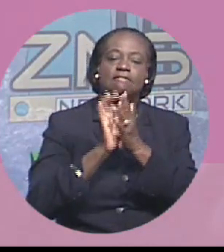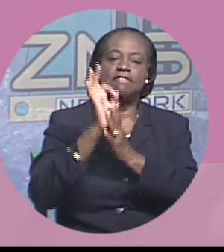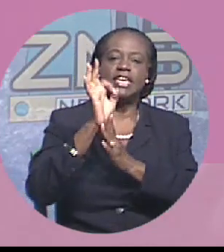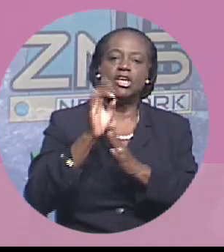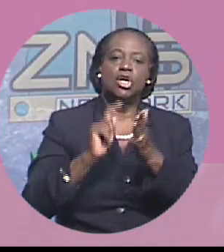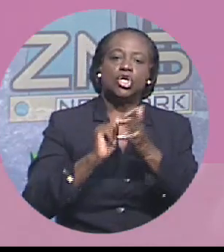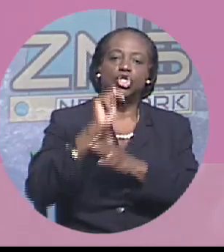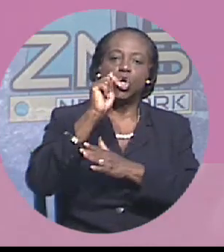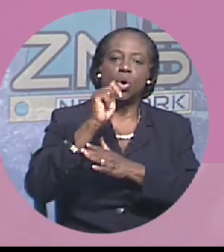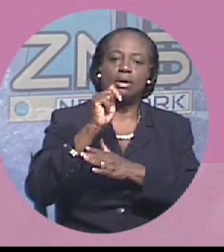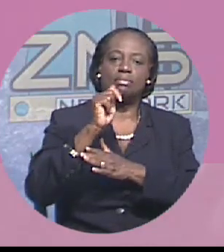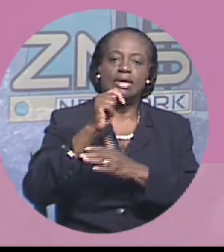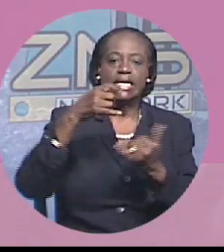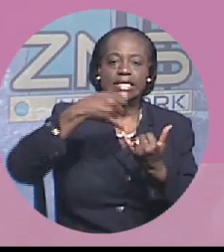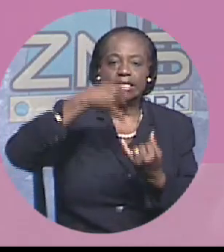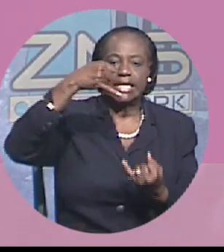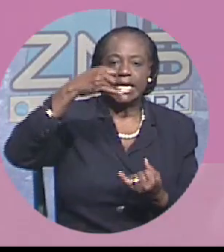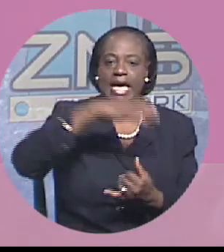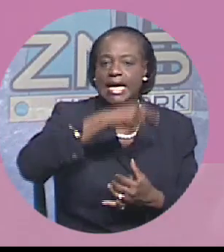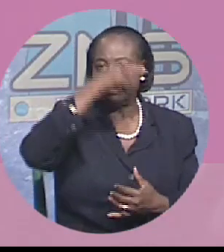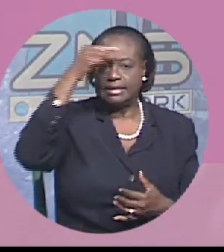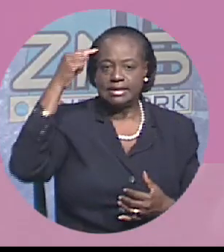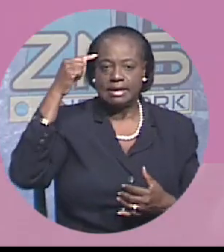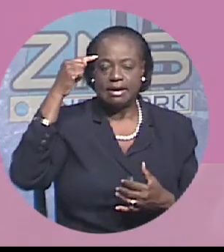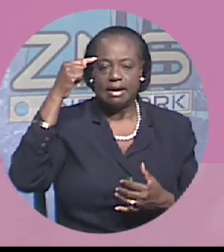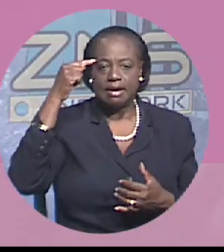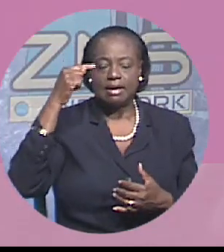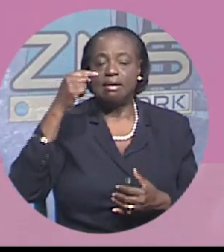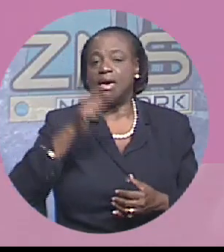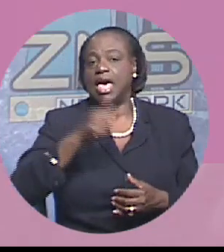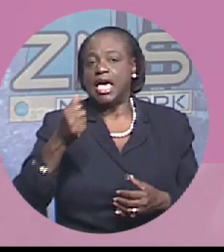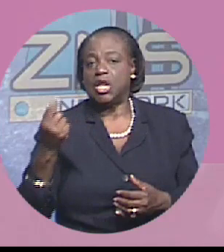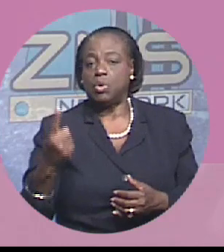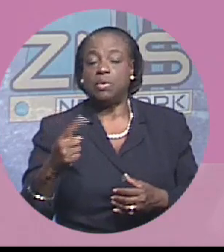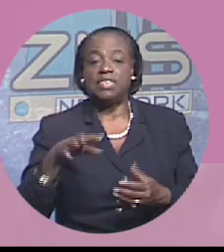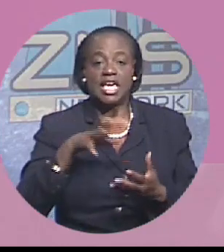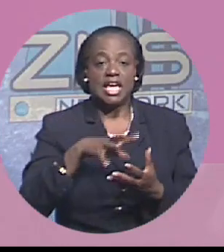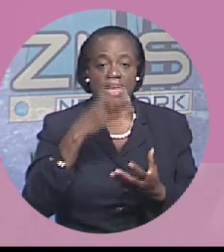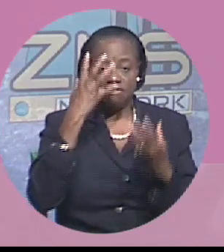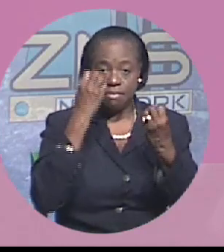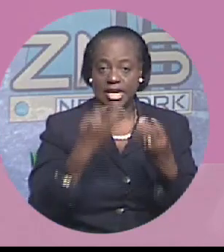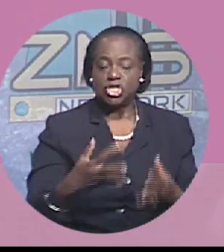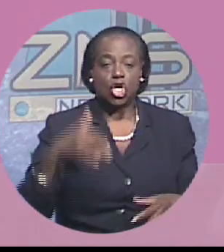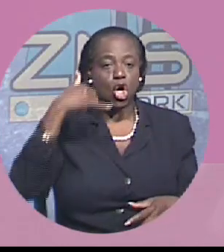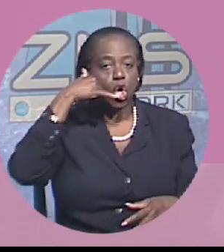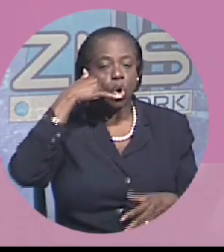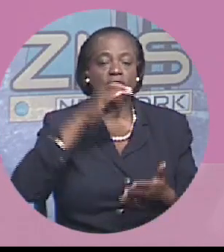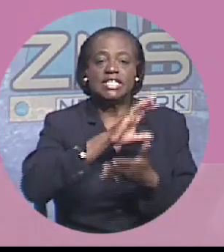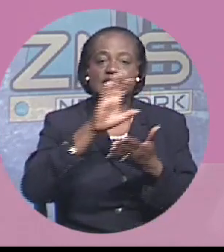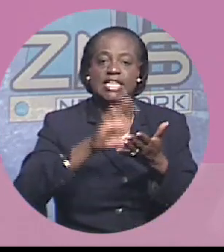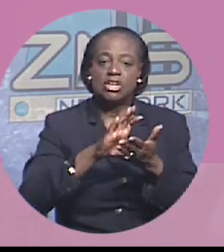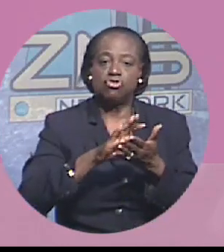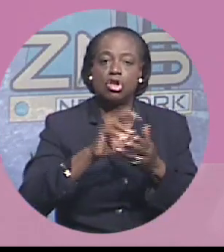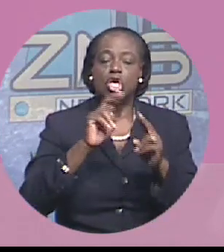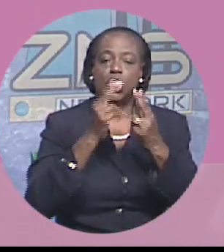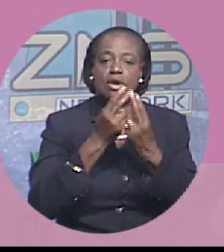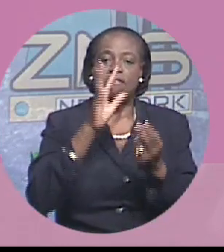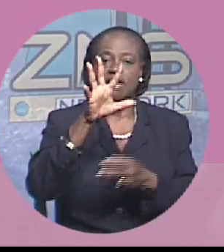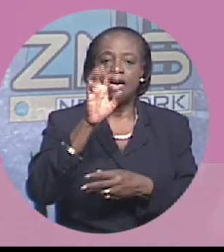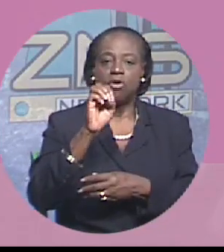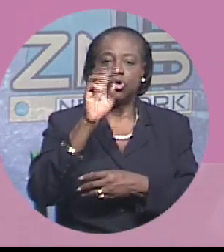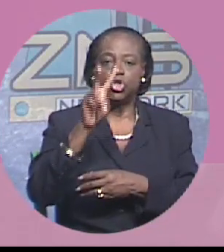slim build and dark complexion. Anyone with information on the whereabouts of Keandre Hanna should call the Central Detective Unit at